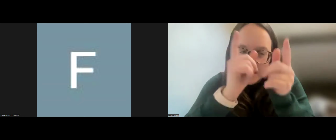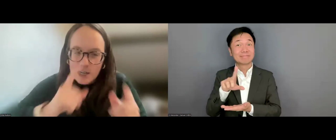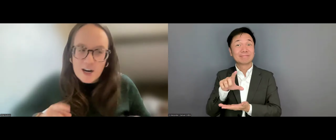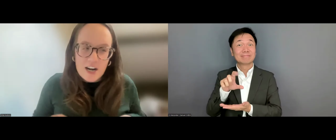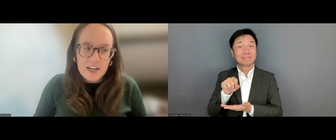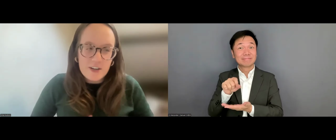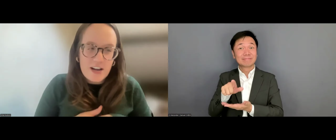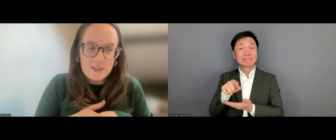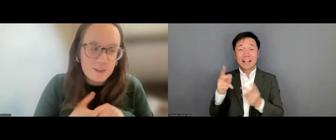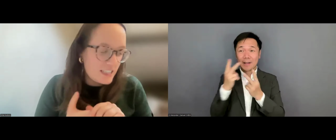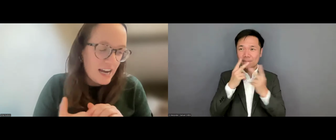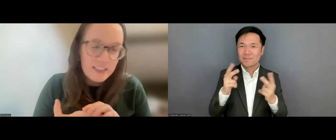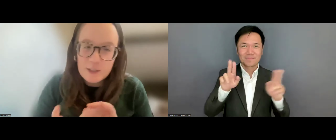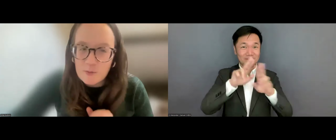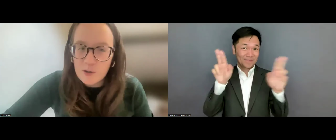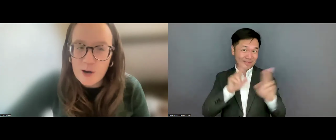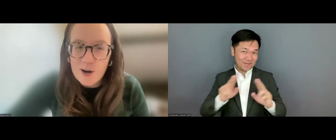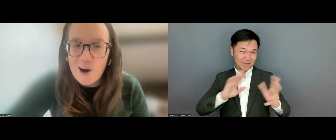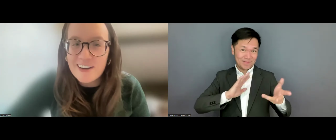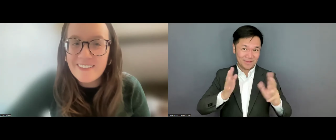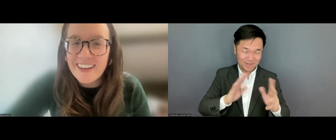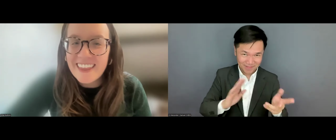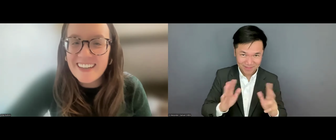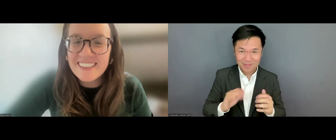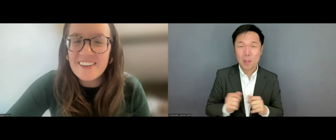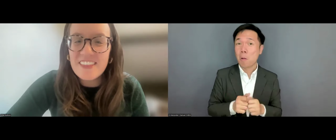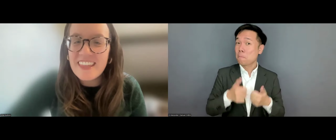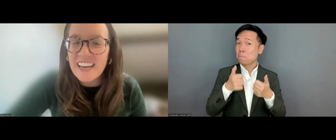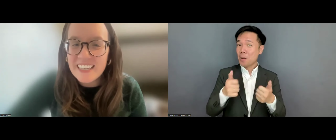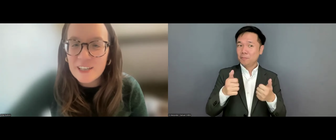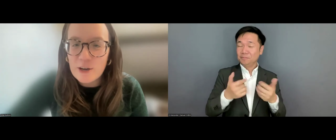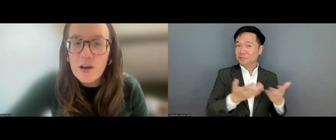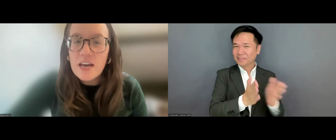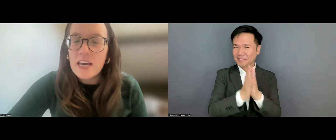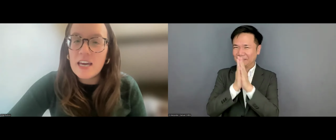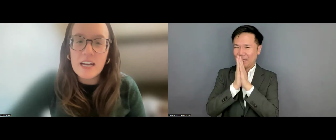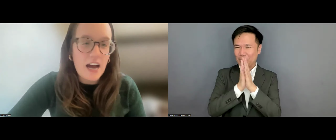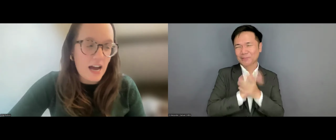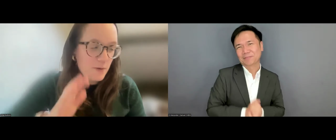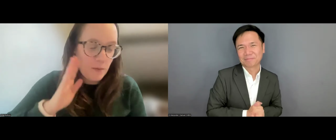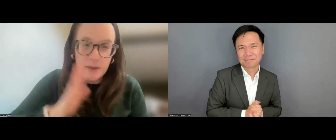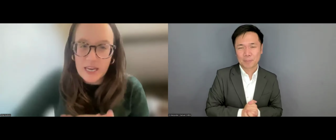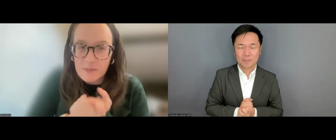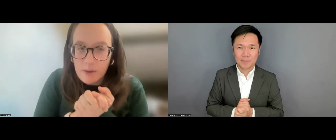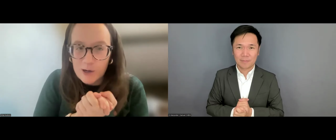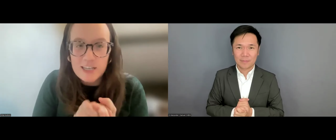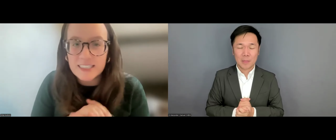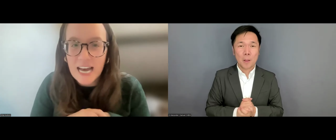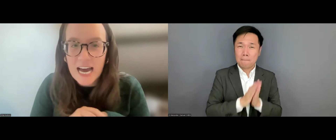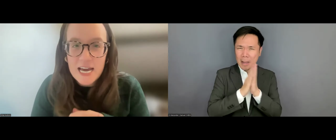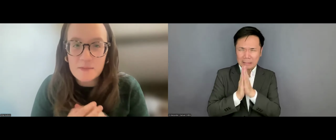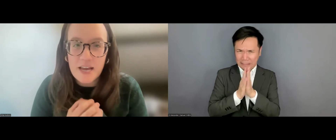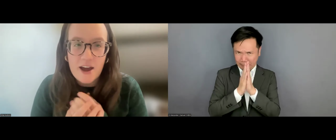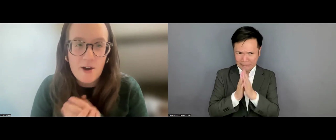I see our international sign interpreter already with us, so thank you. And I will be better